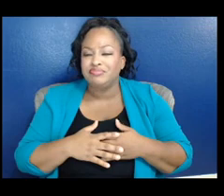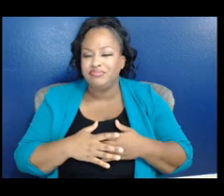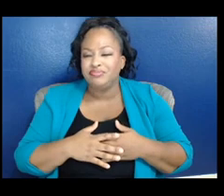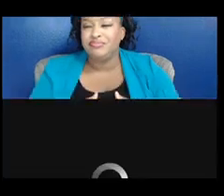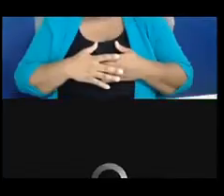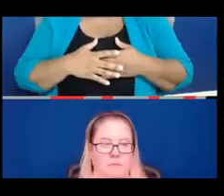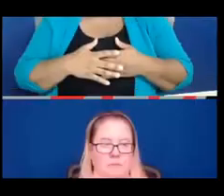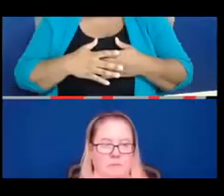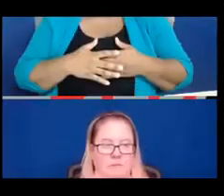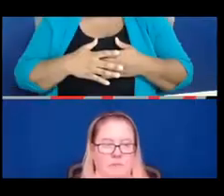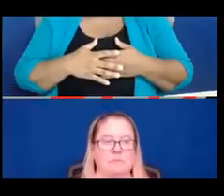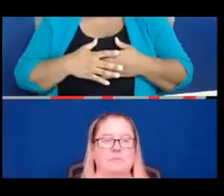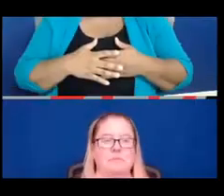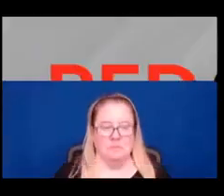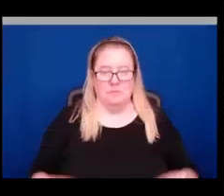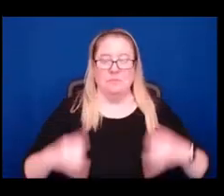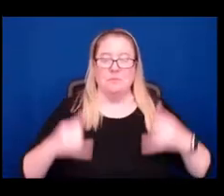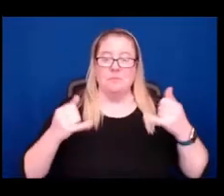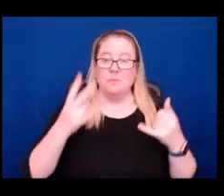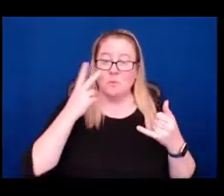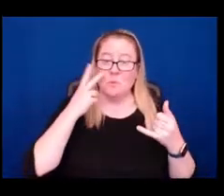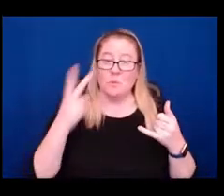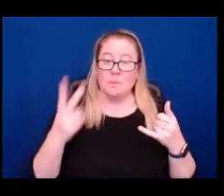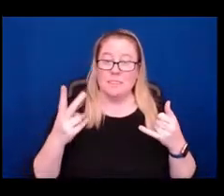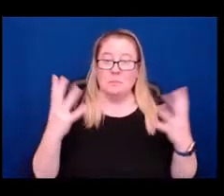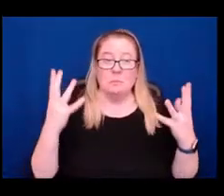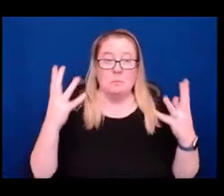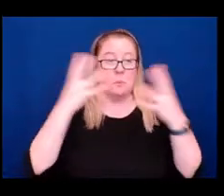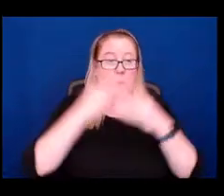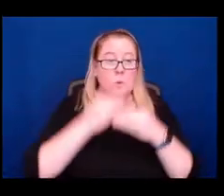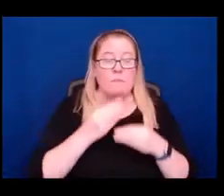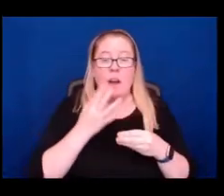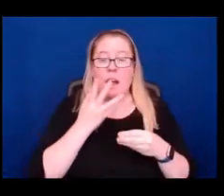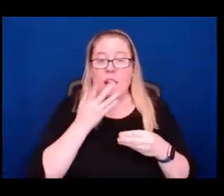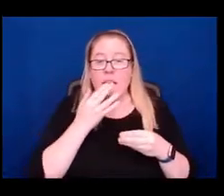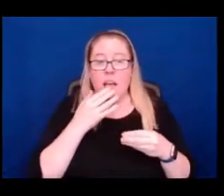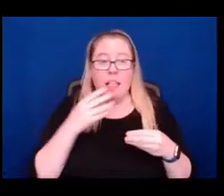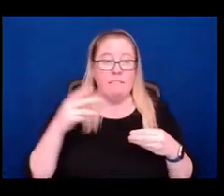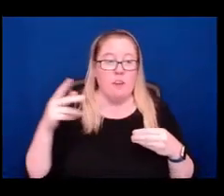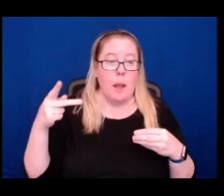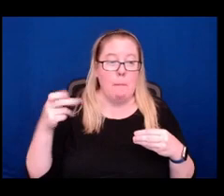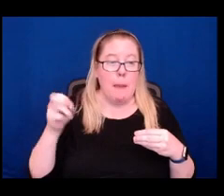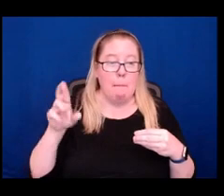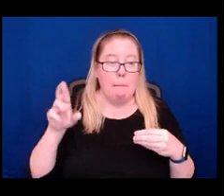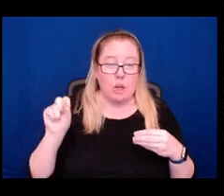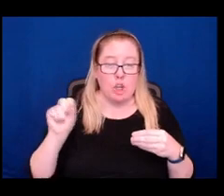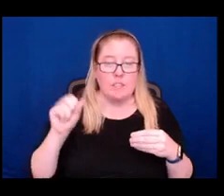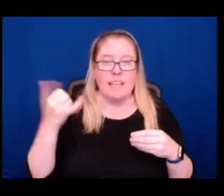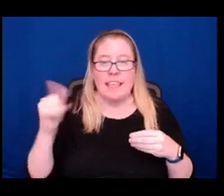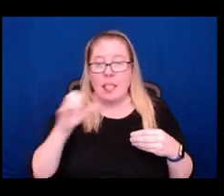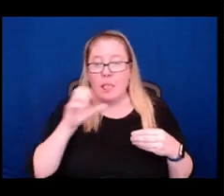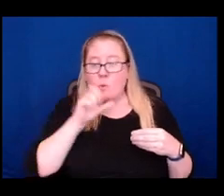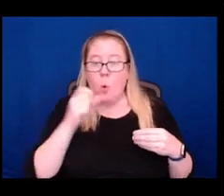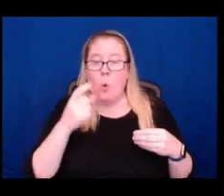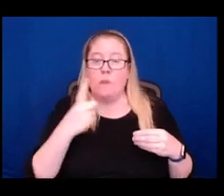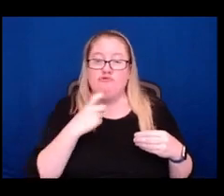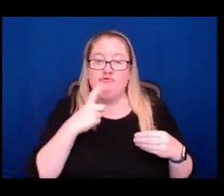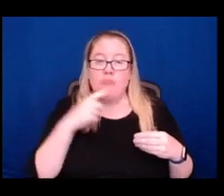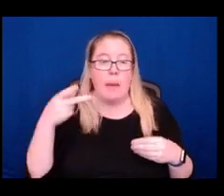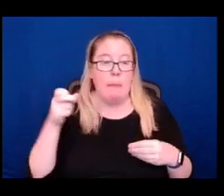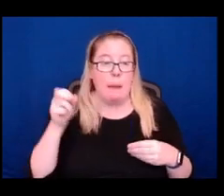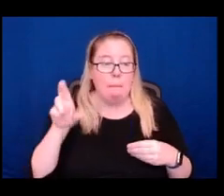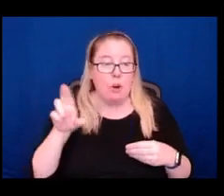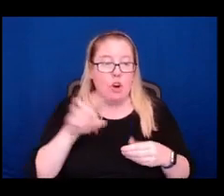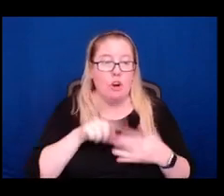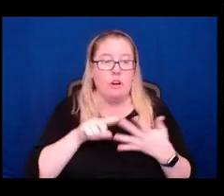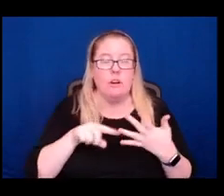here, we've got some beautiful, colorful peppers. We've got the yellow, orange, red peppers. We've got some Roma tomatoes. I really love